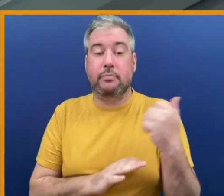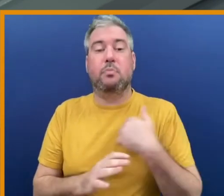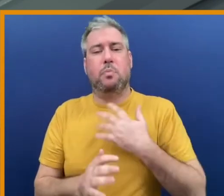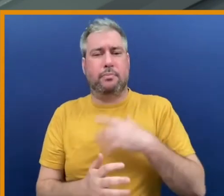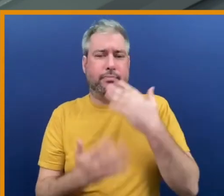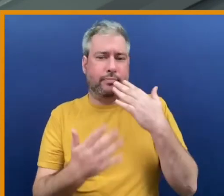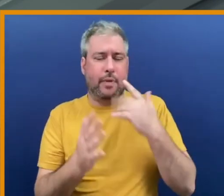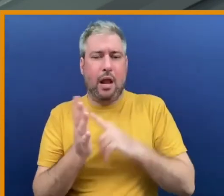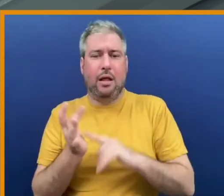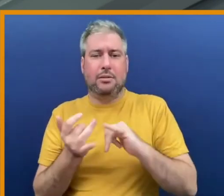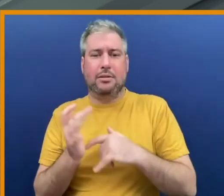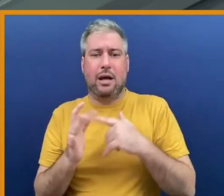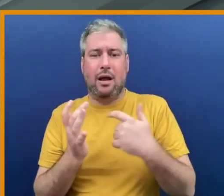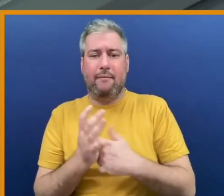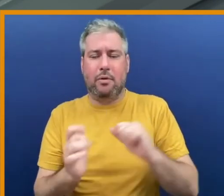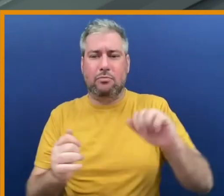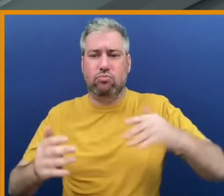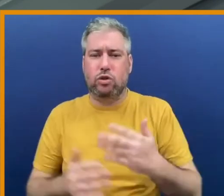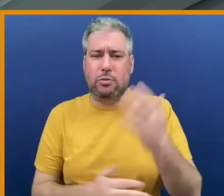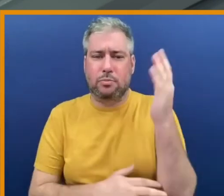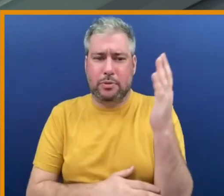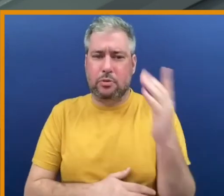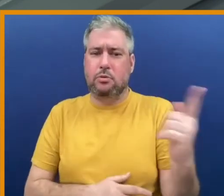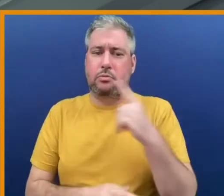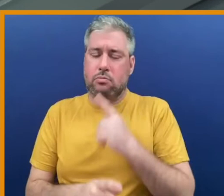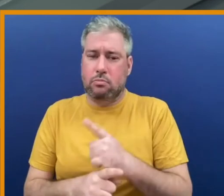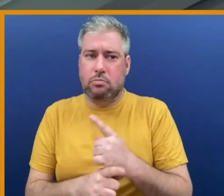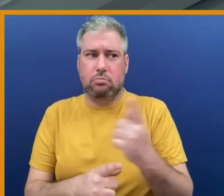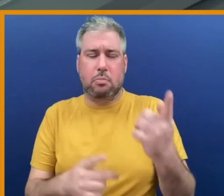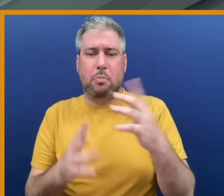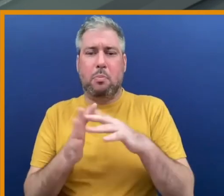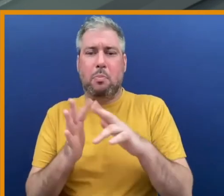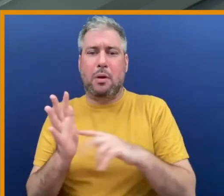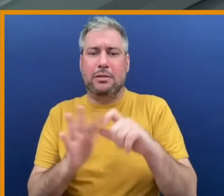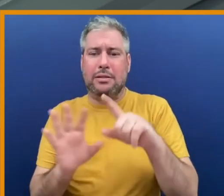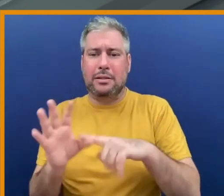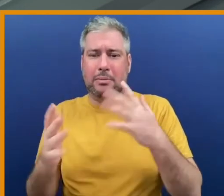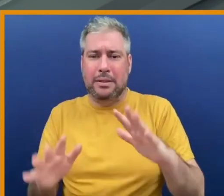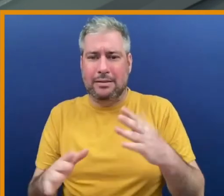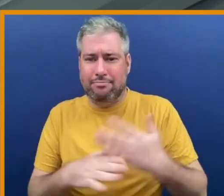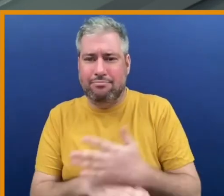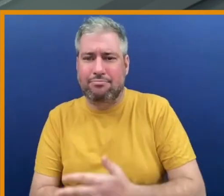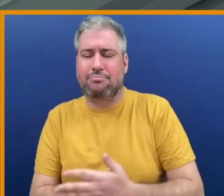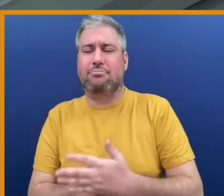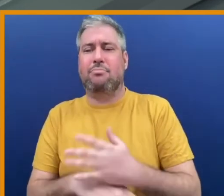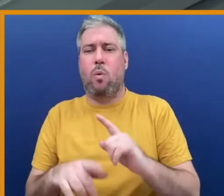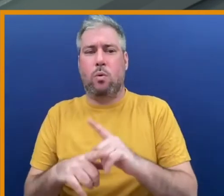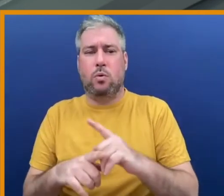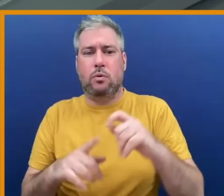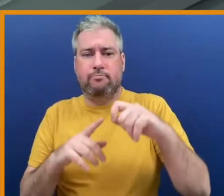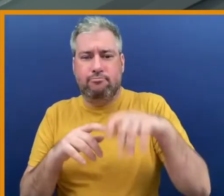Wendy, and he highlighted the drip of the poison of Partygate and what that does to public trust